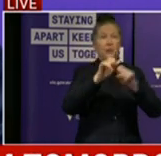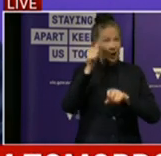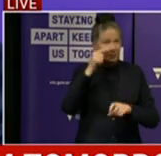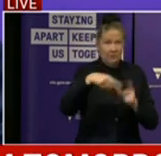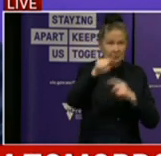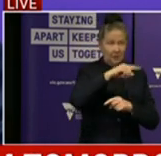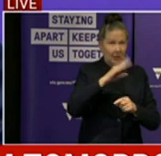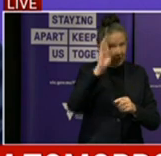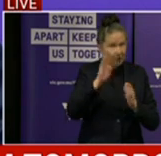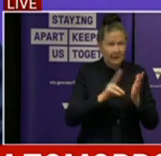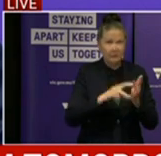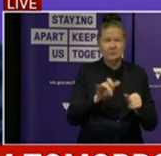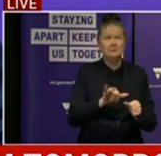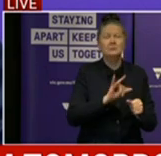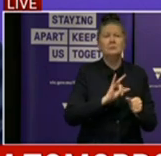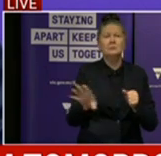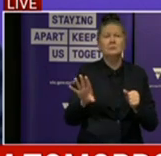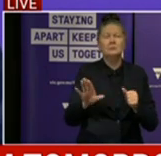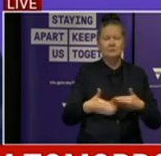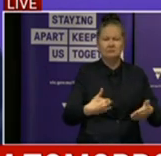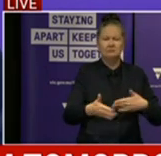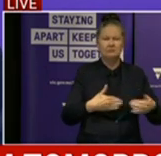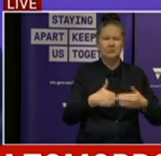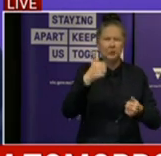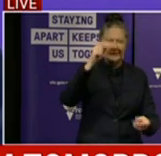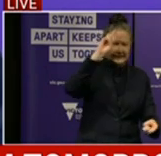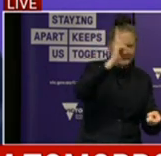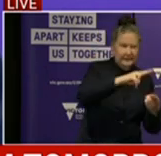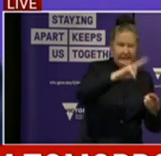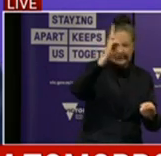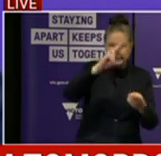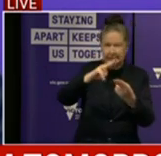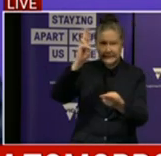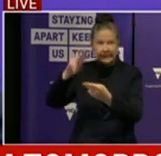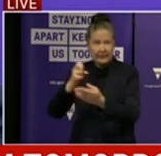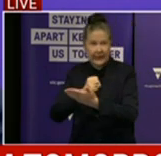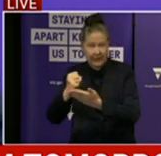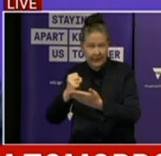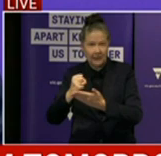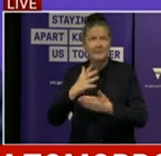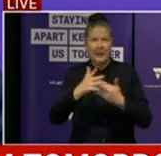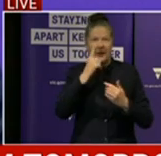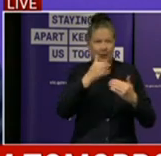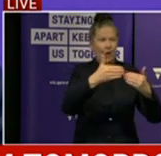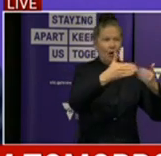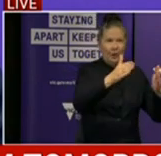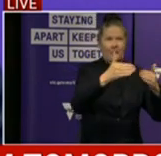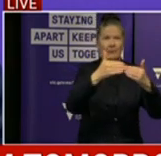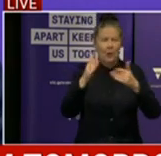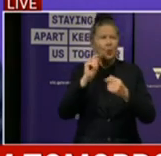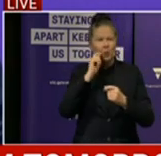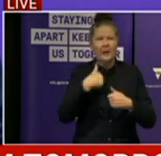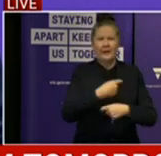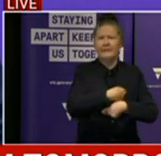an amazing job to get these numbers down. That allows us to open up, as we've indicated. There'll be a table, I think, provided to each of you at the end of the